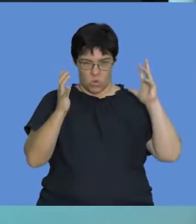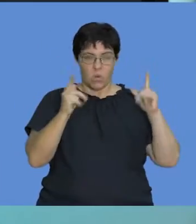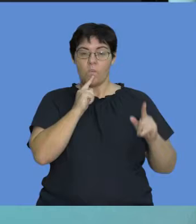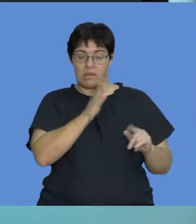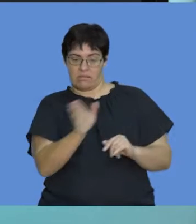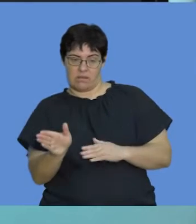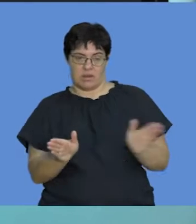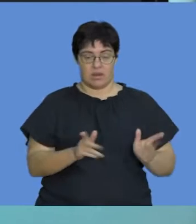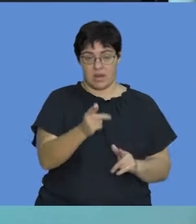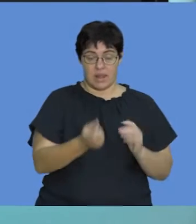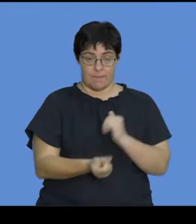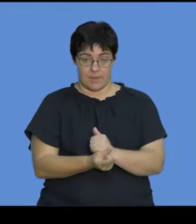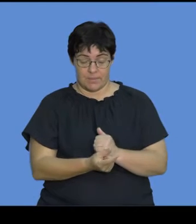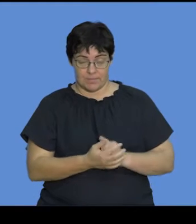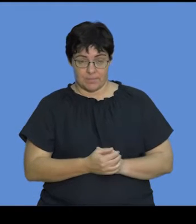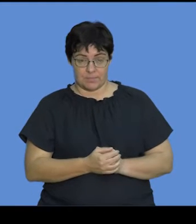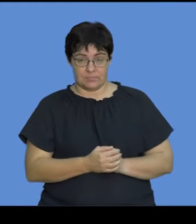to direction, okay?